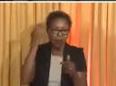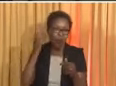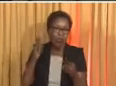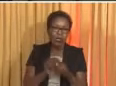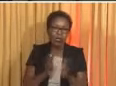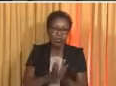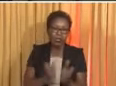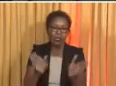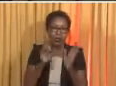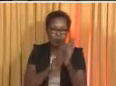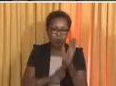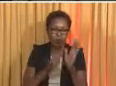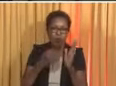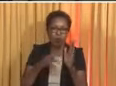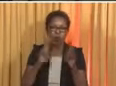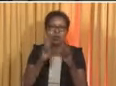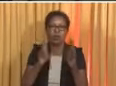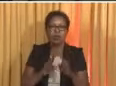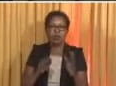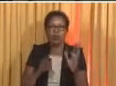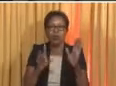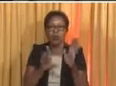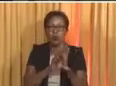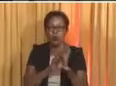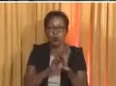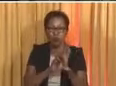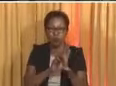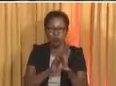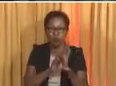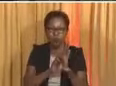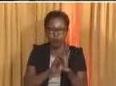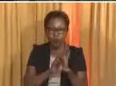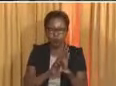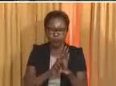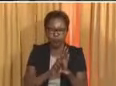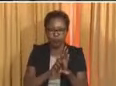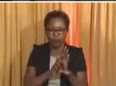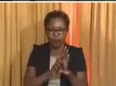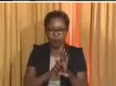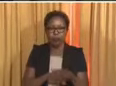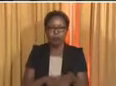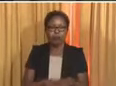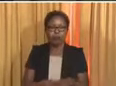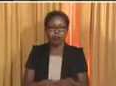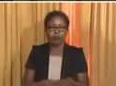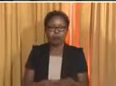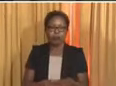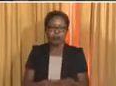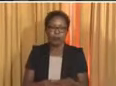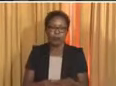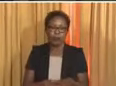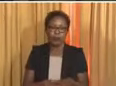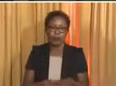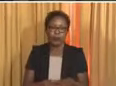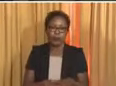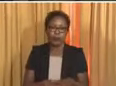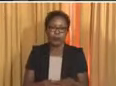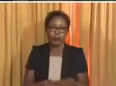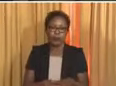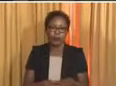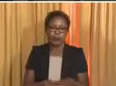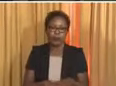of international law as contemplated on Article 2(5) of the Constitution of Kenya 10.